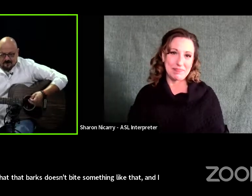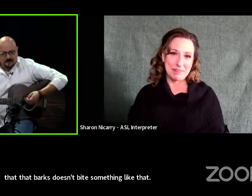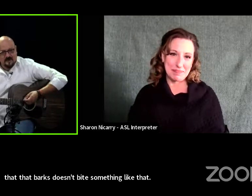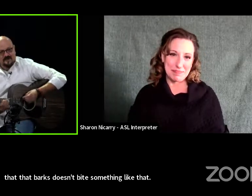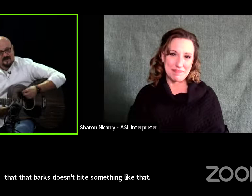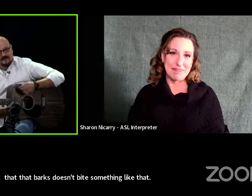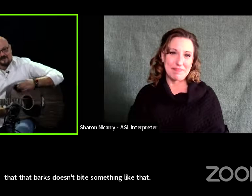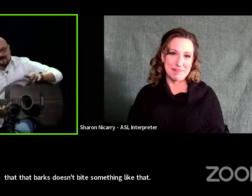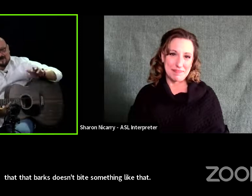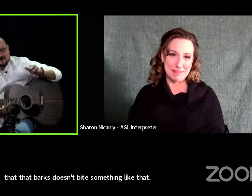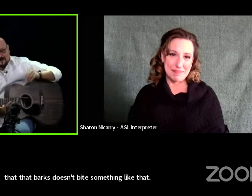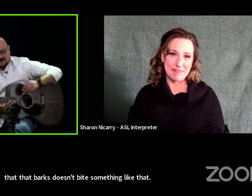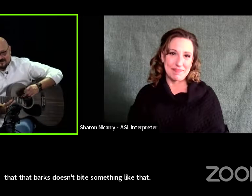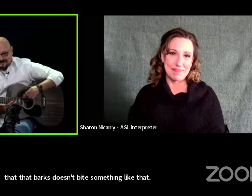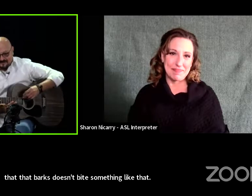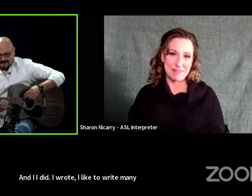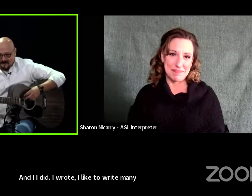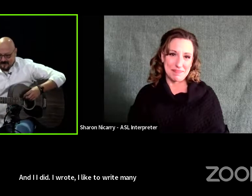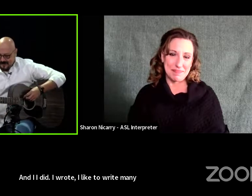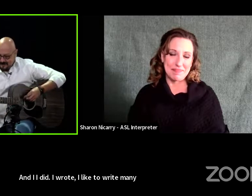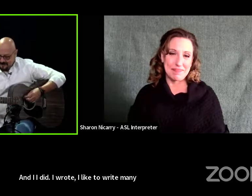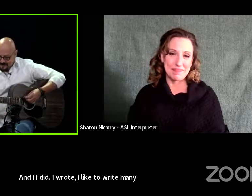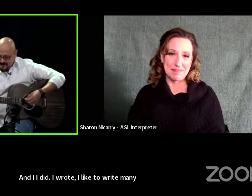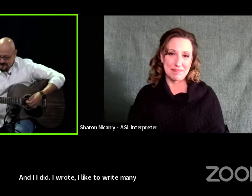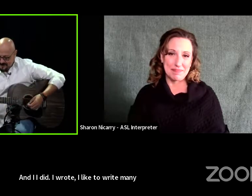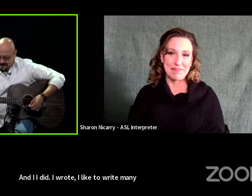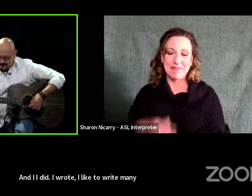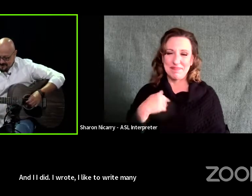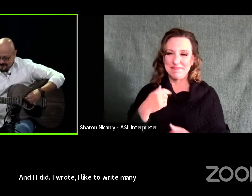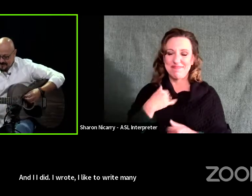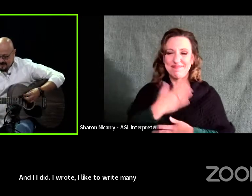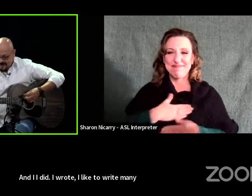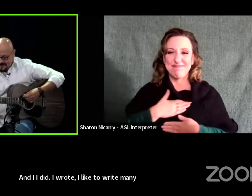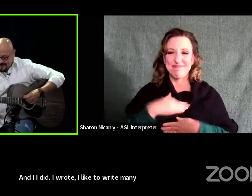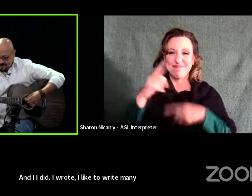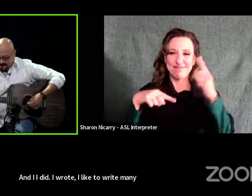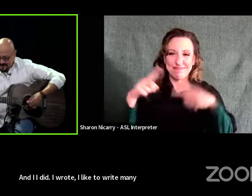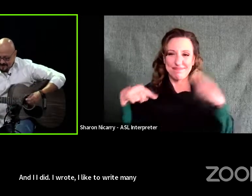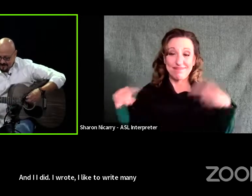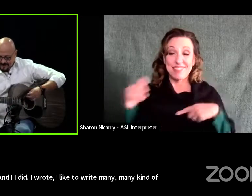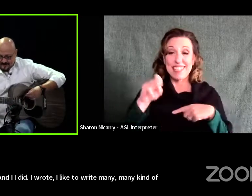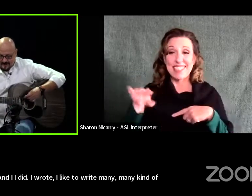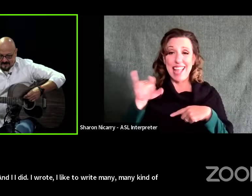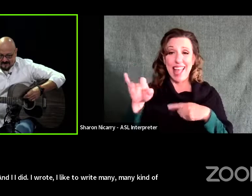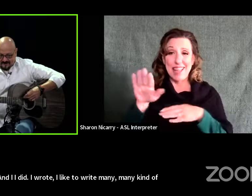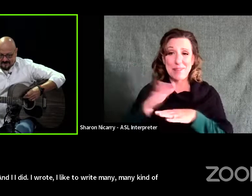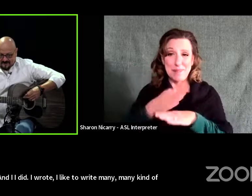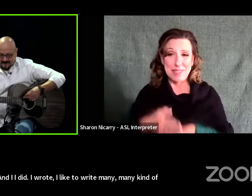I like to write many kind of music styles.